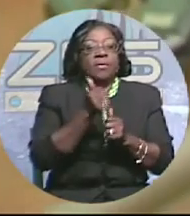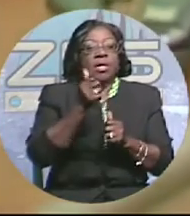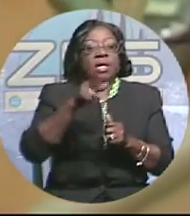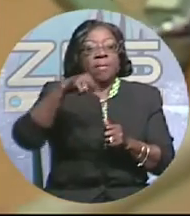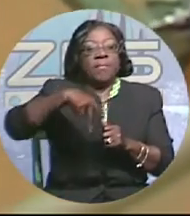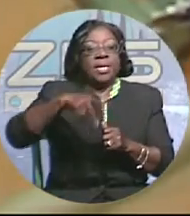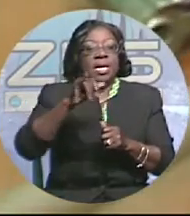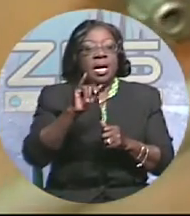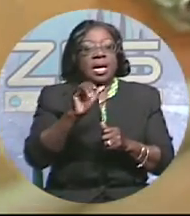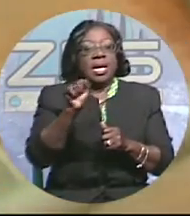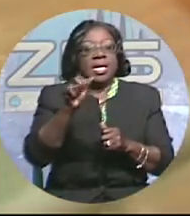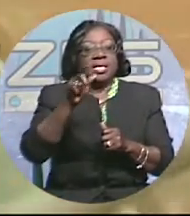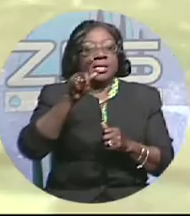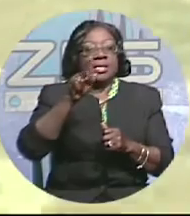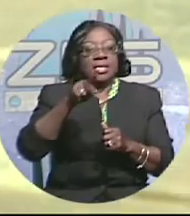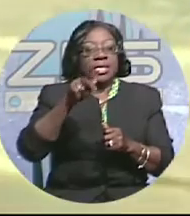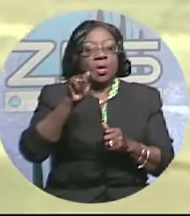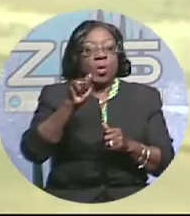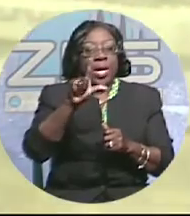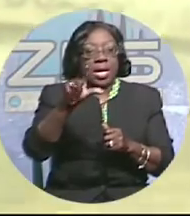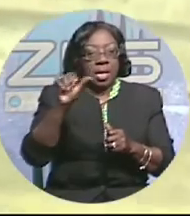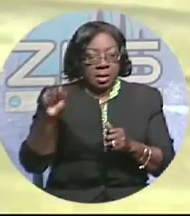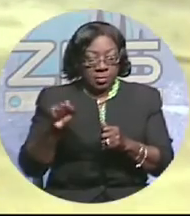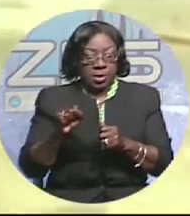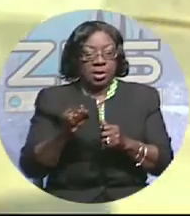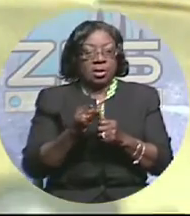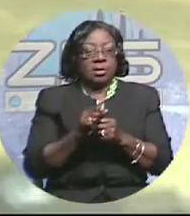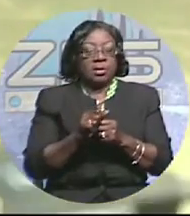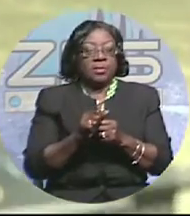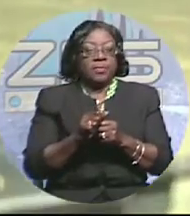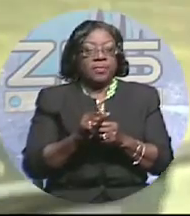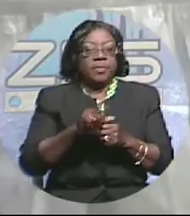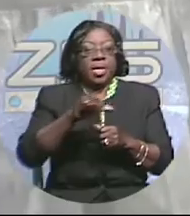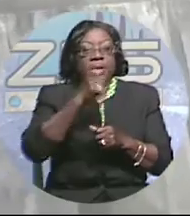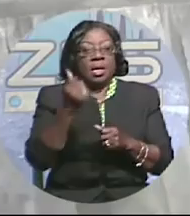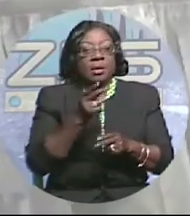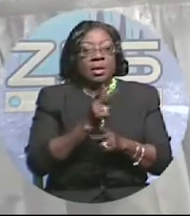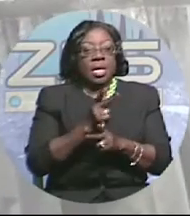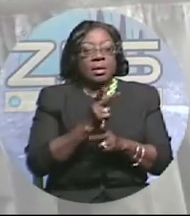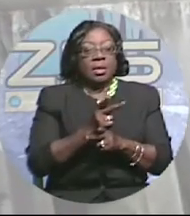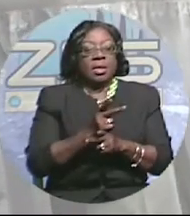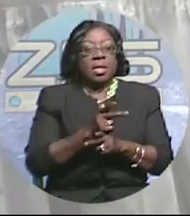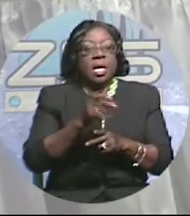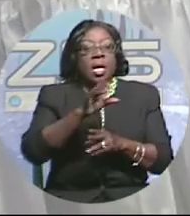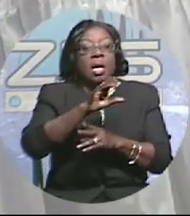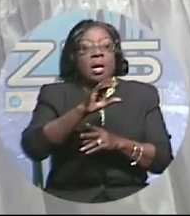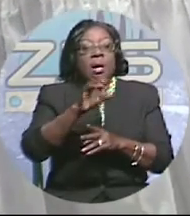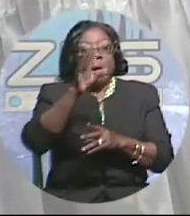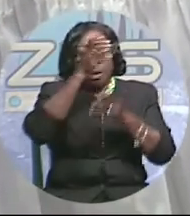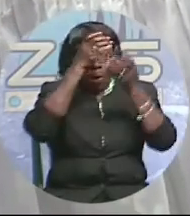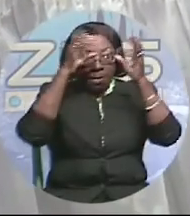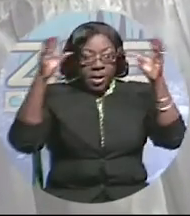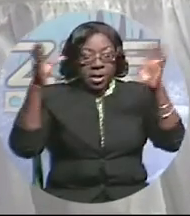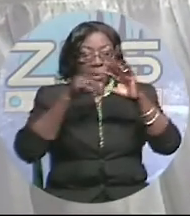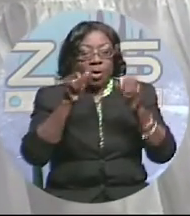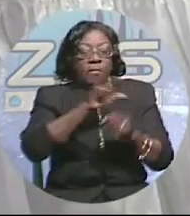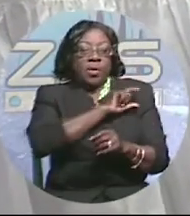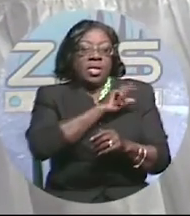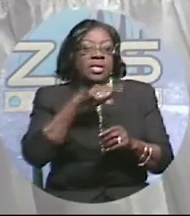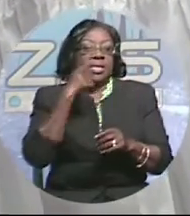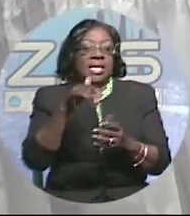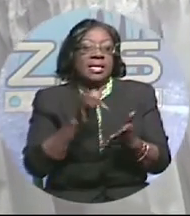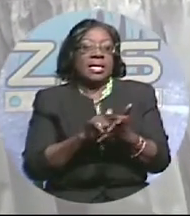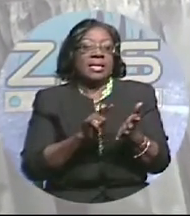along with shotguns, revolvers, rifles, and imitation firearms. Commissioner of Police Ellison Greenslade revealed this week